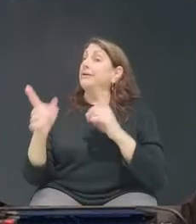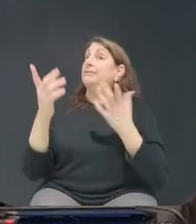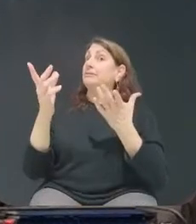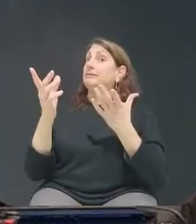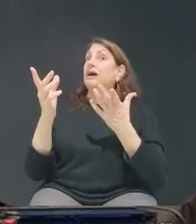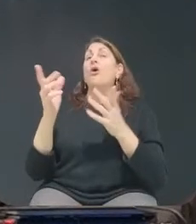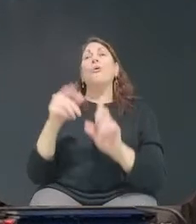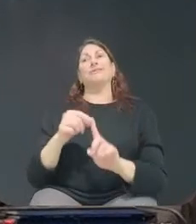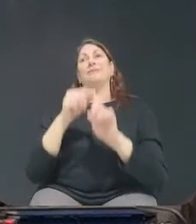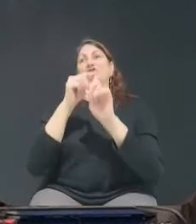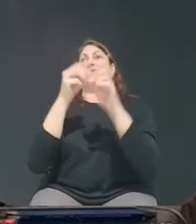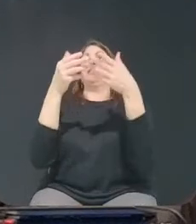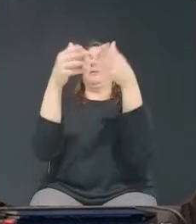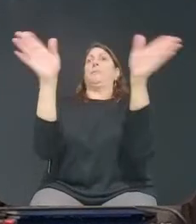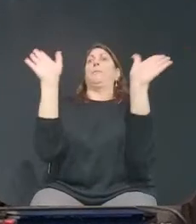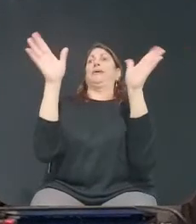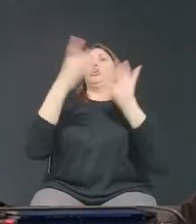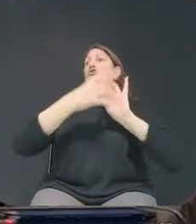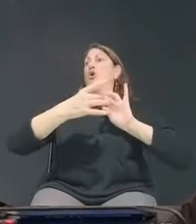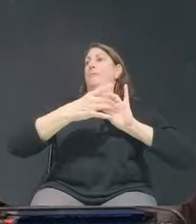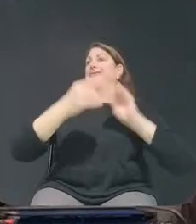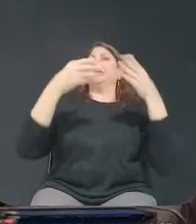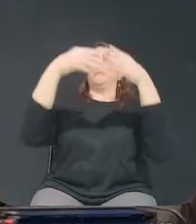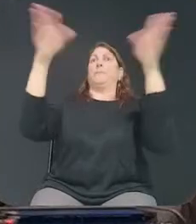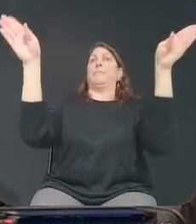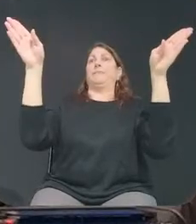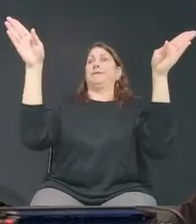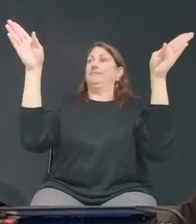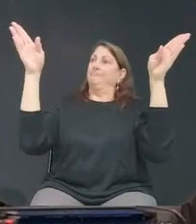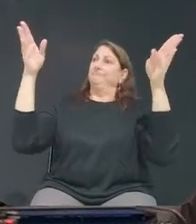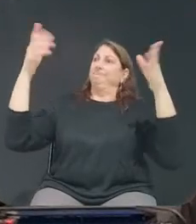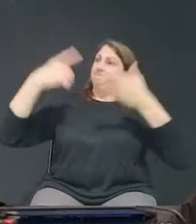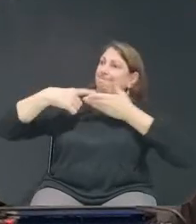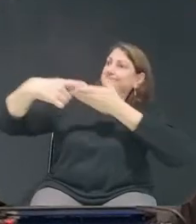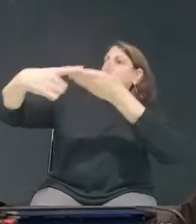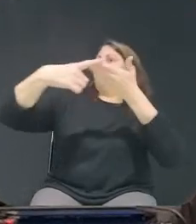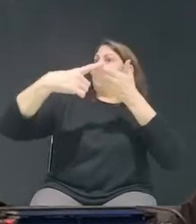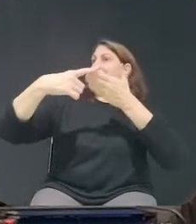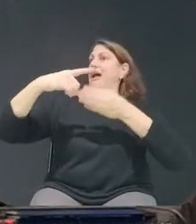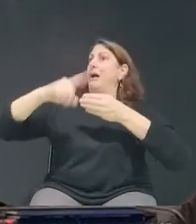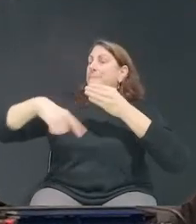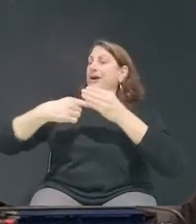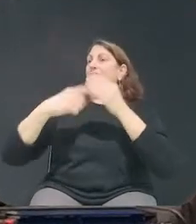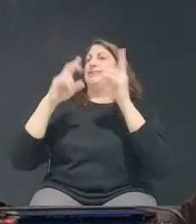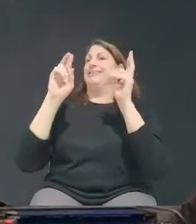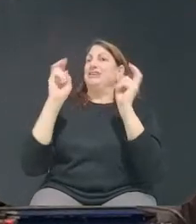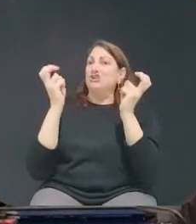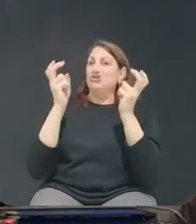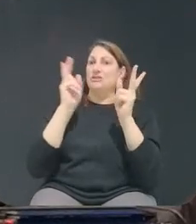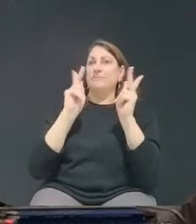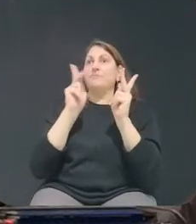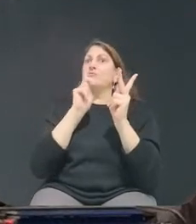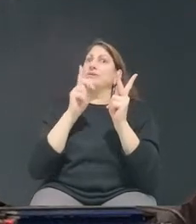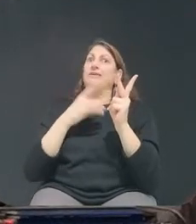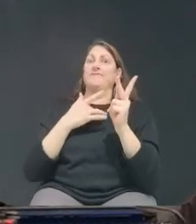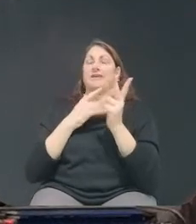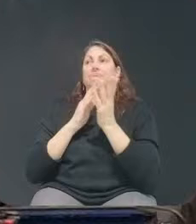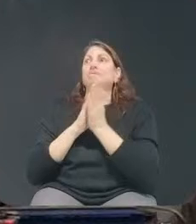the public comments at public hearings and these issues that people feel so passionately about, it's very,